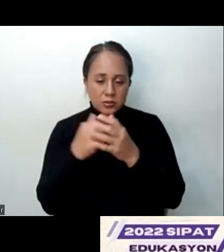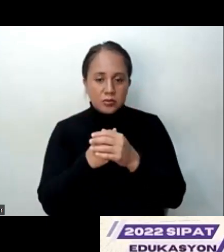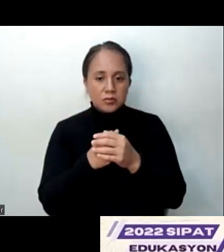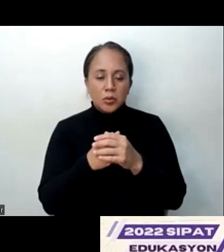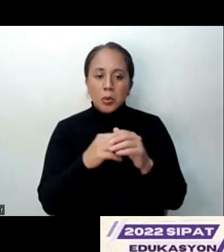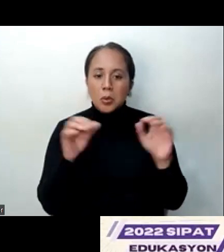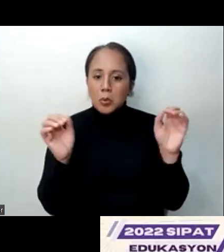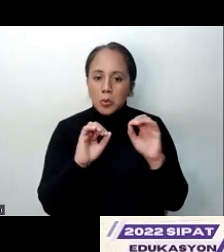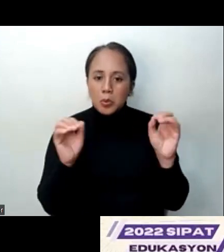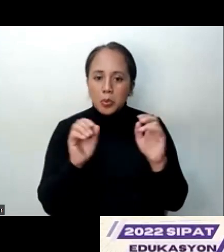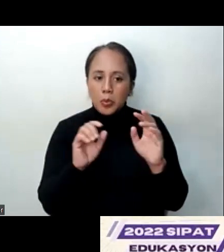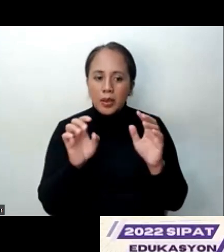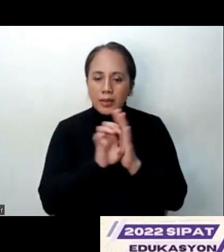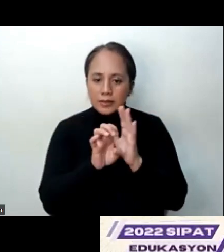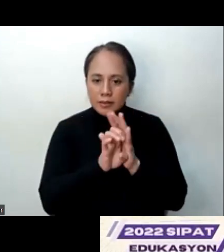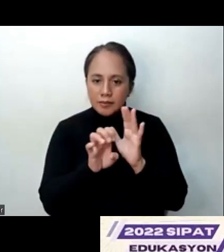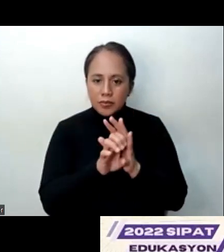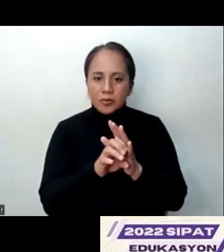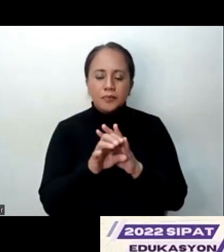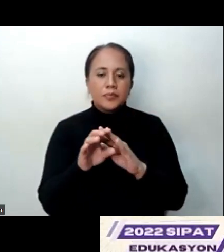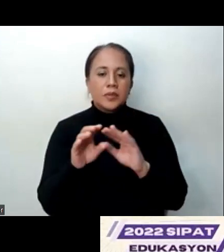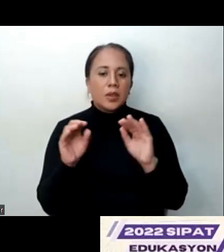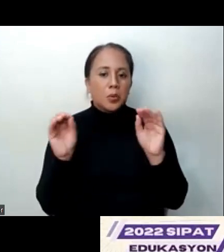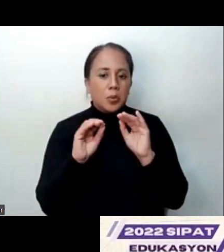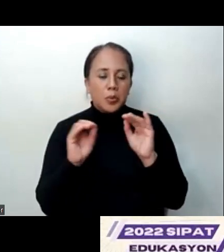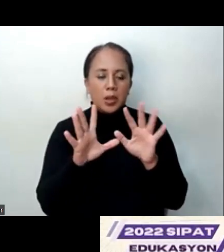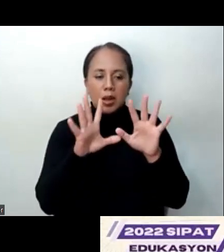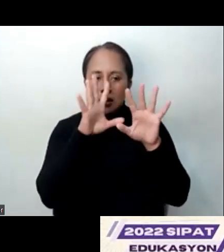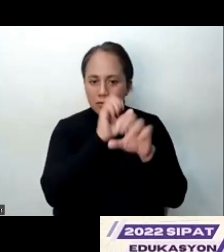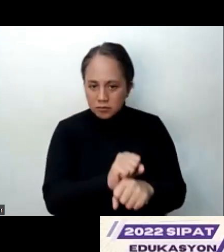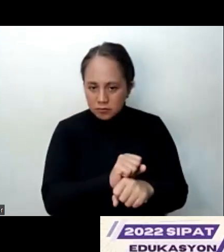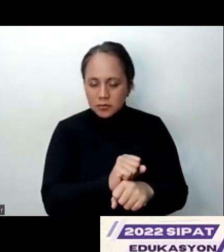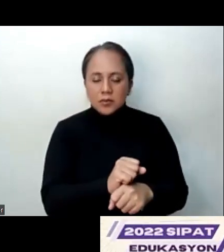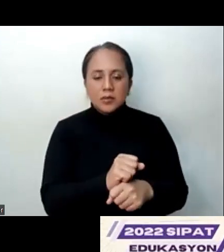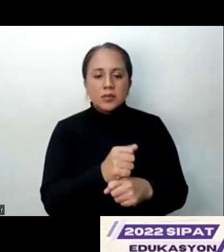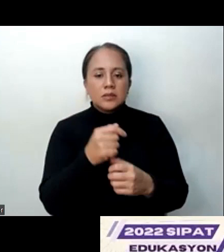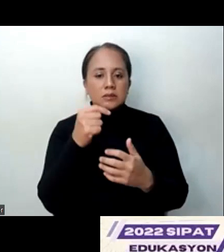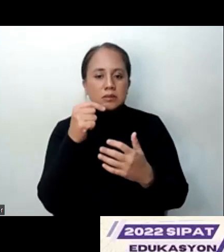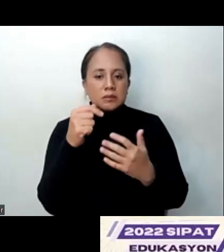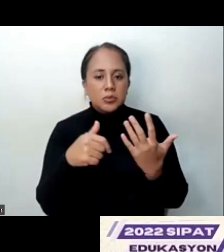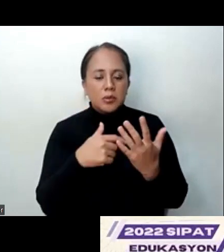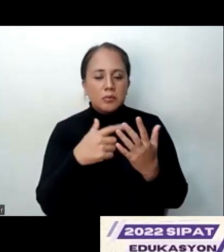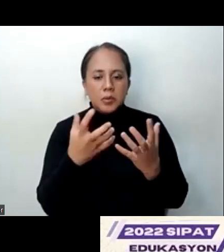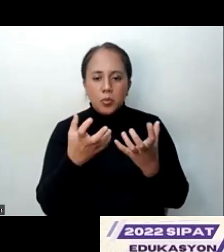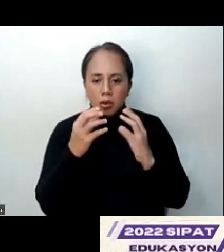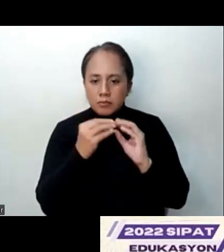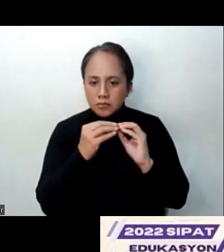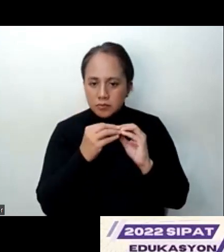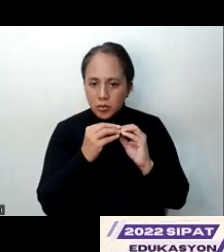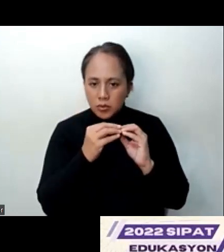wala kasing example, walang parang practice Itong mas gusto natin kasi